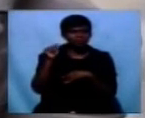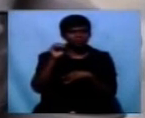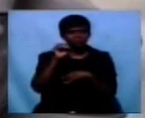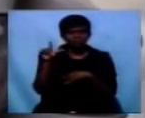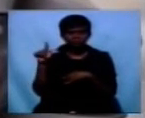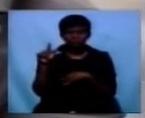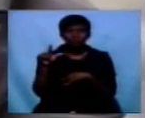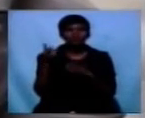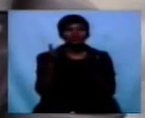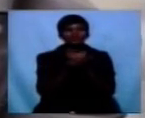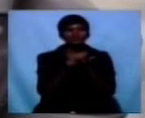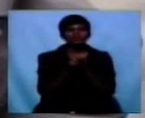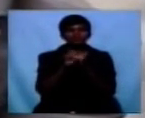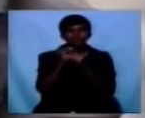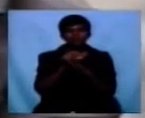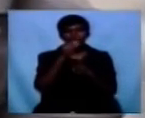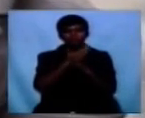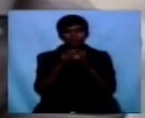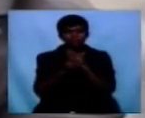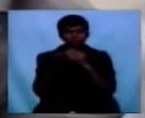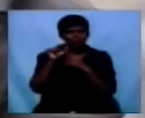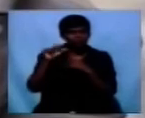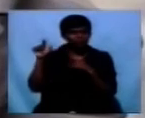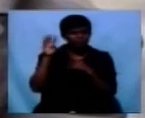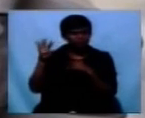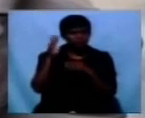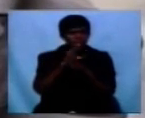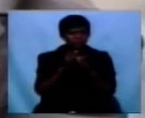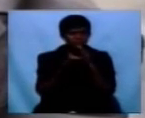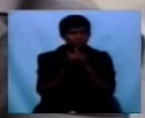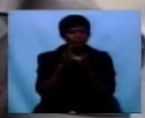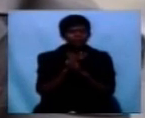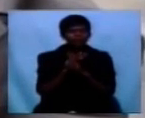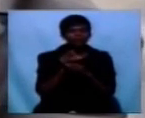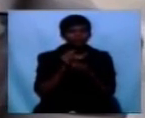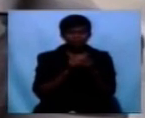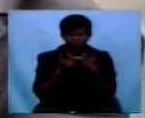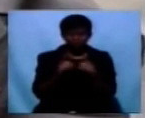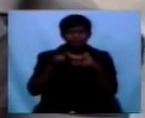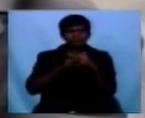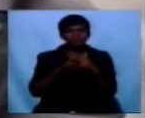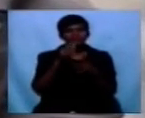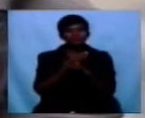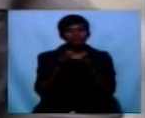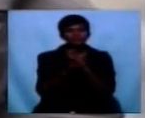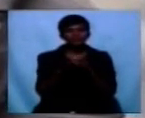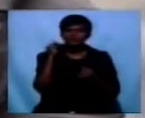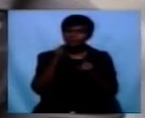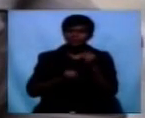all the toll gates are built, the 24 toll gates that we have started building are